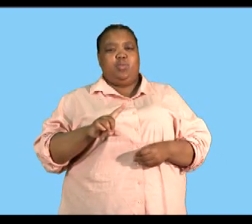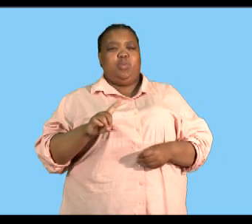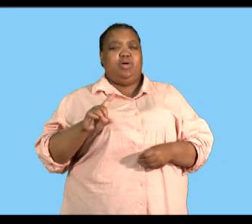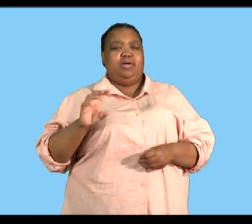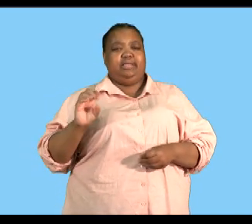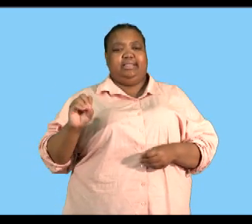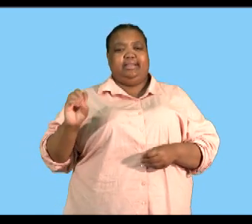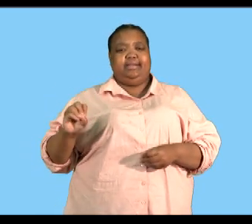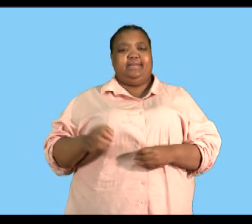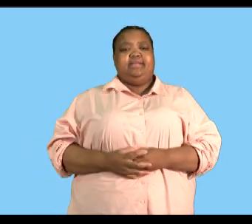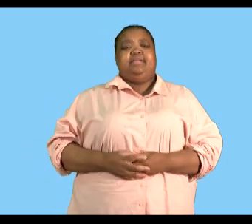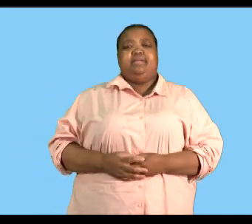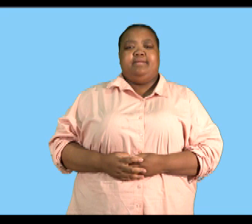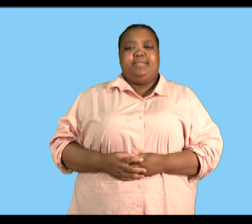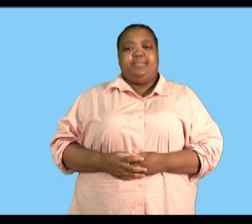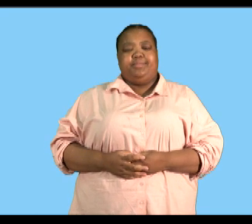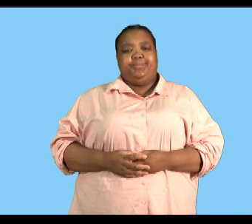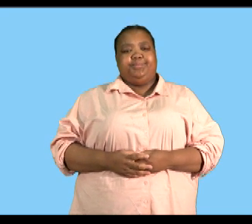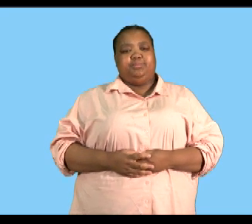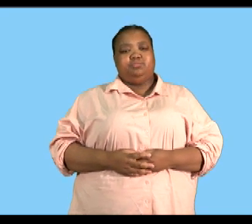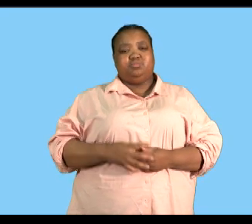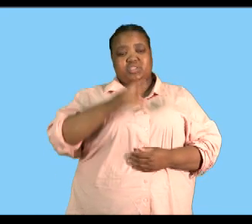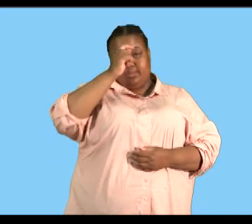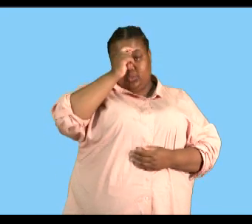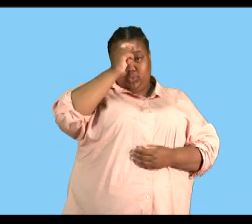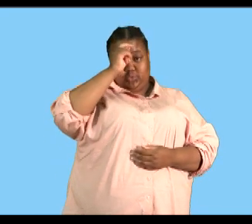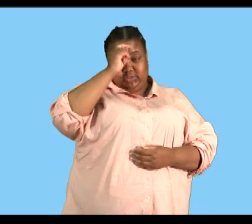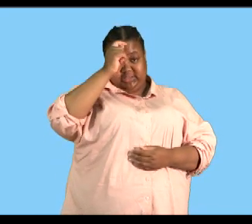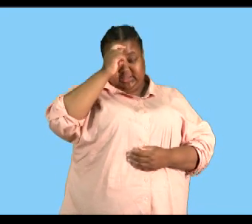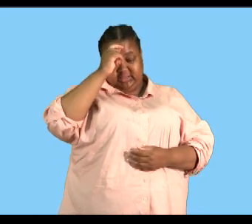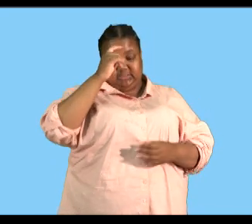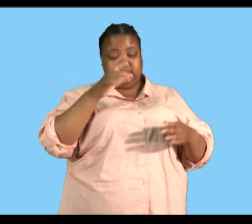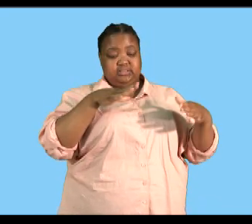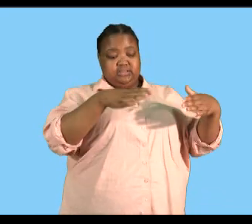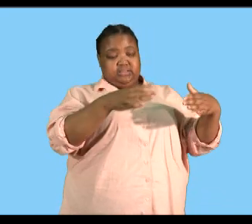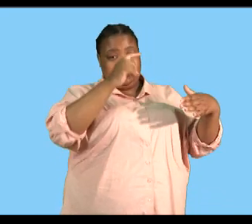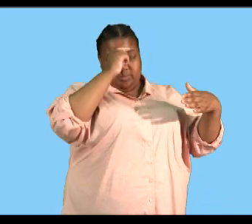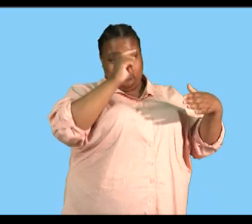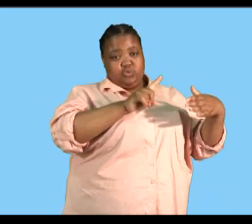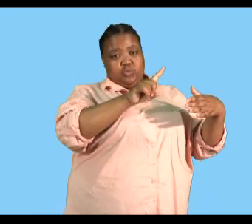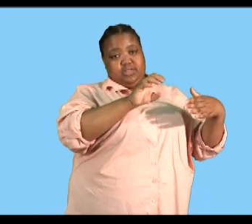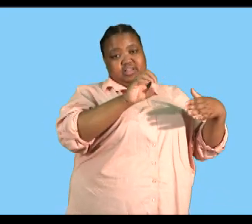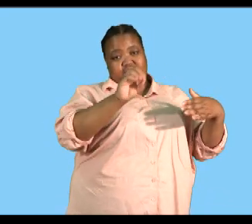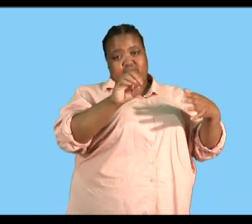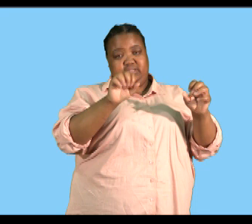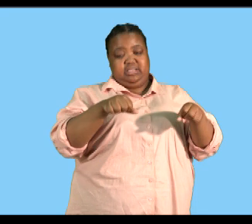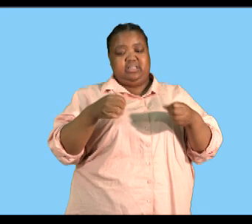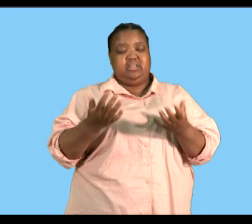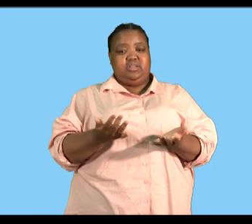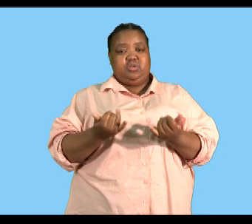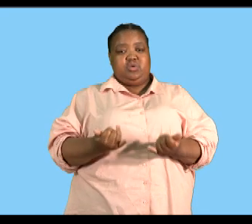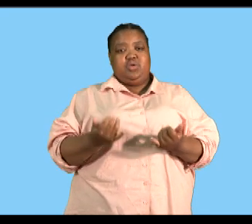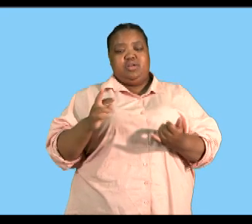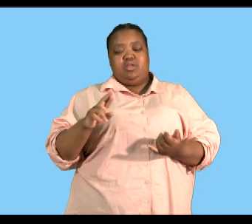means we have 100 boys, and we continue with our next